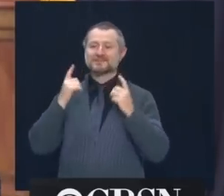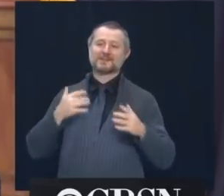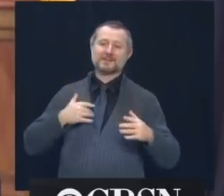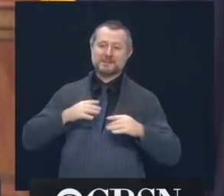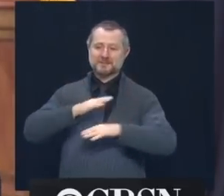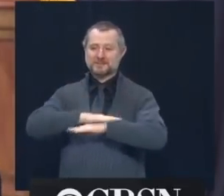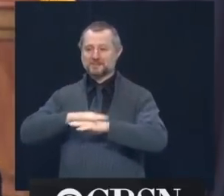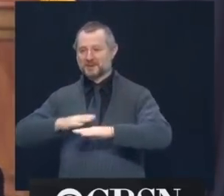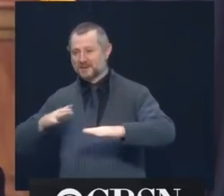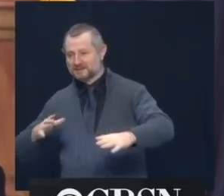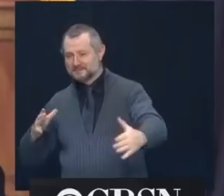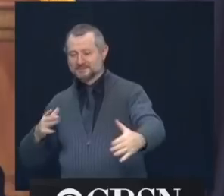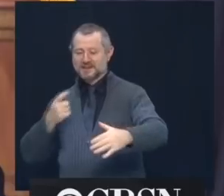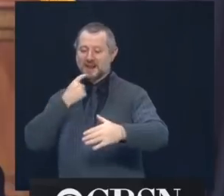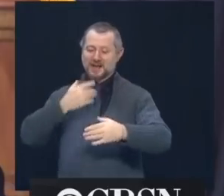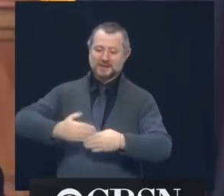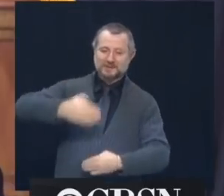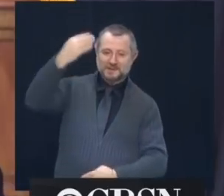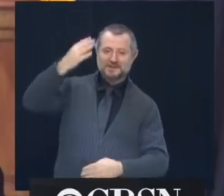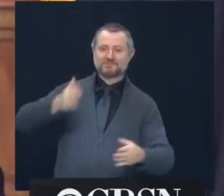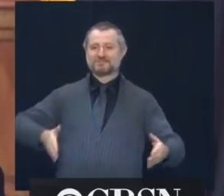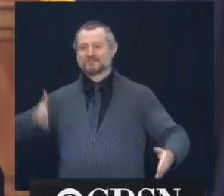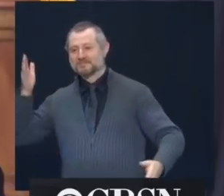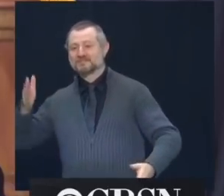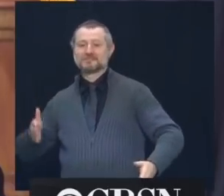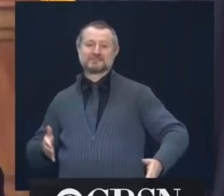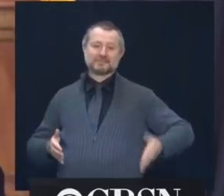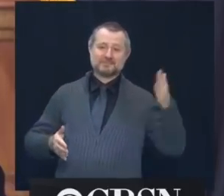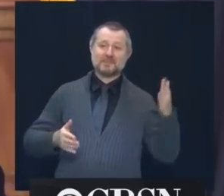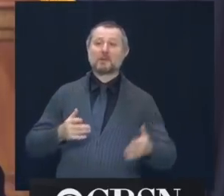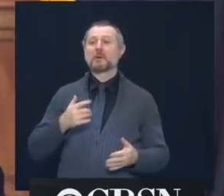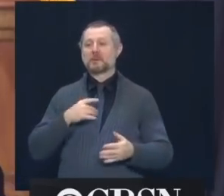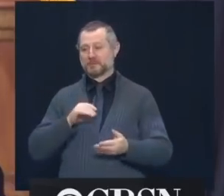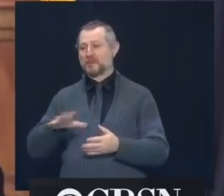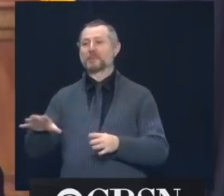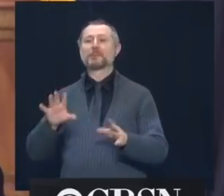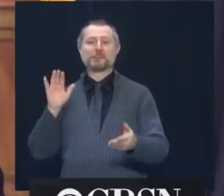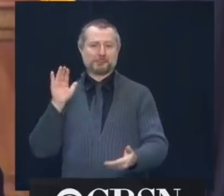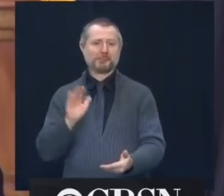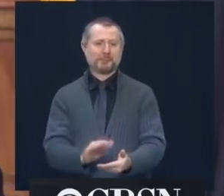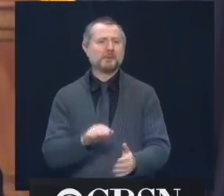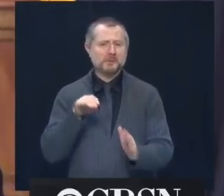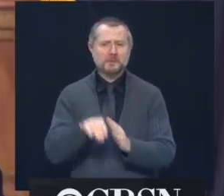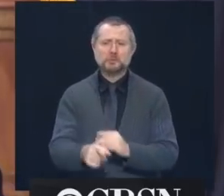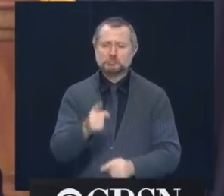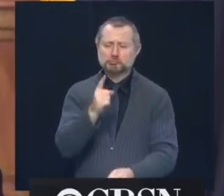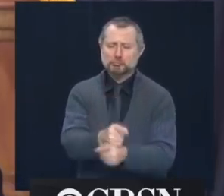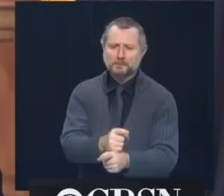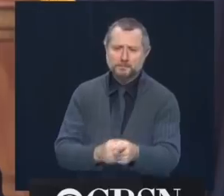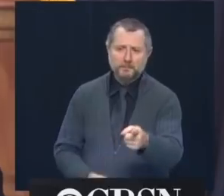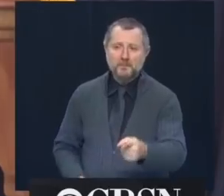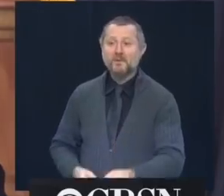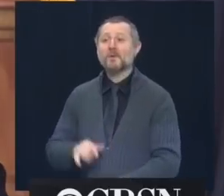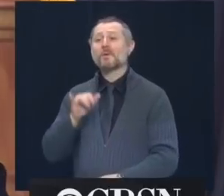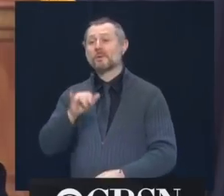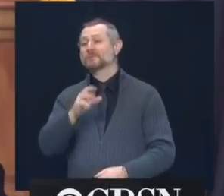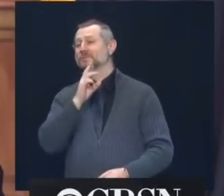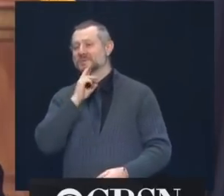yes, we have reduced the numbers. But they are still a source of